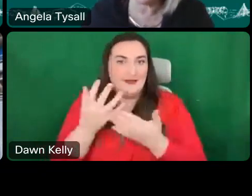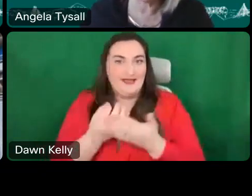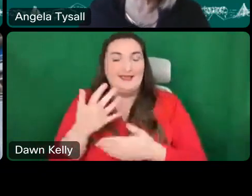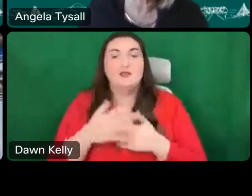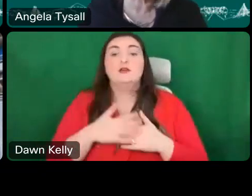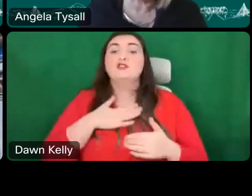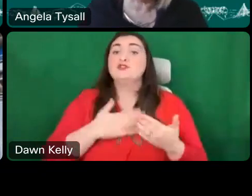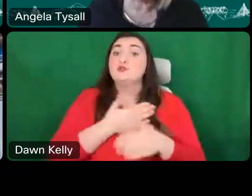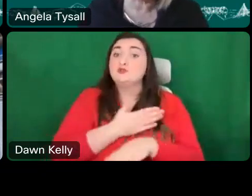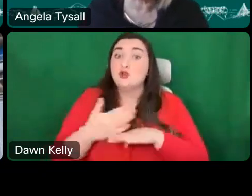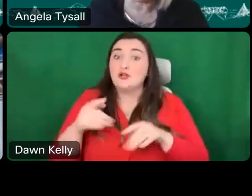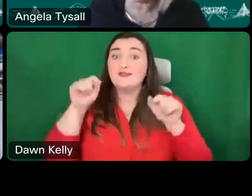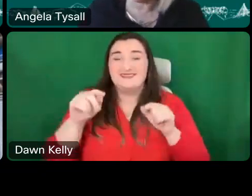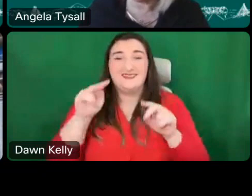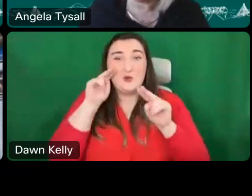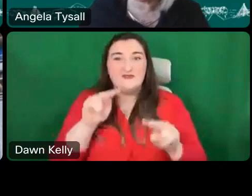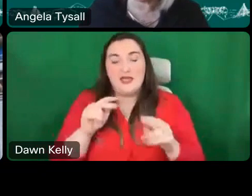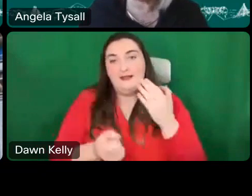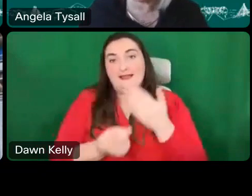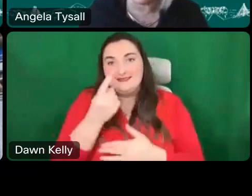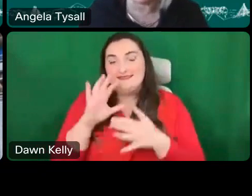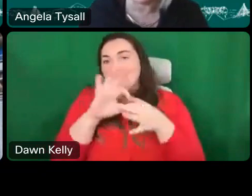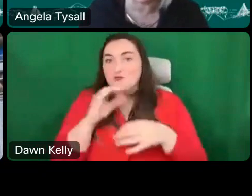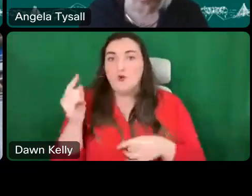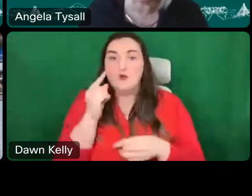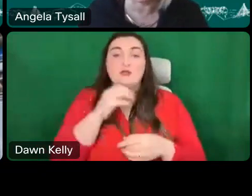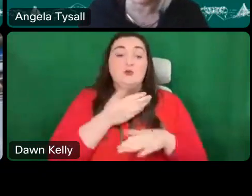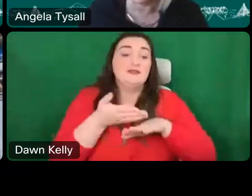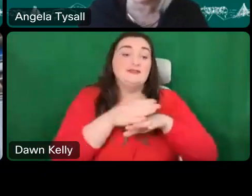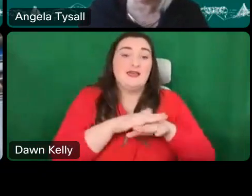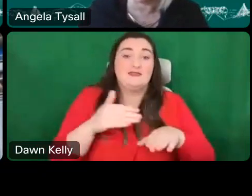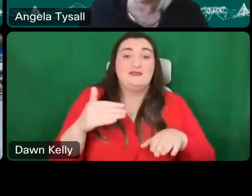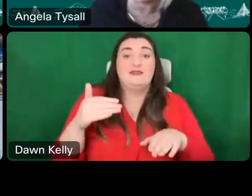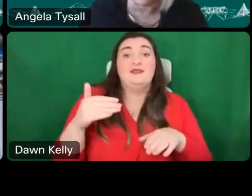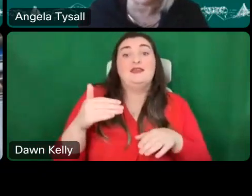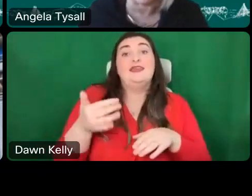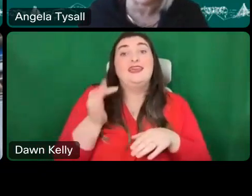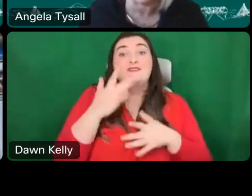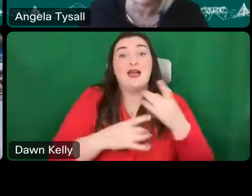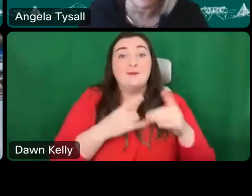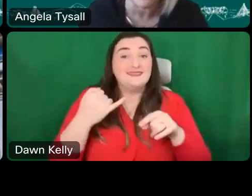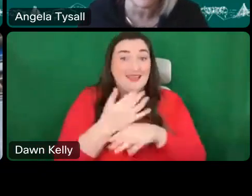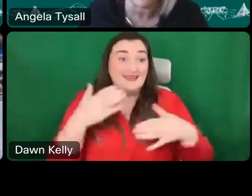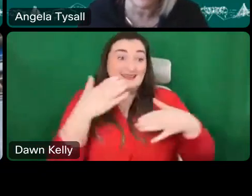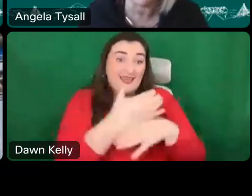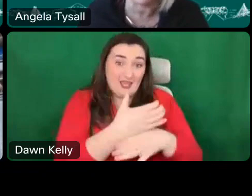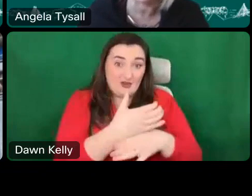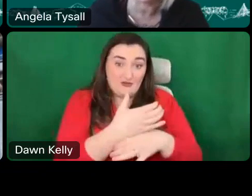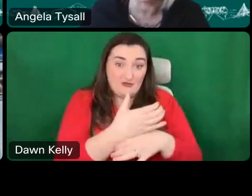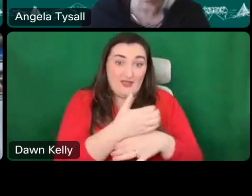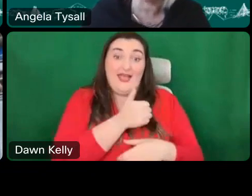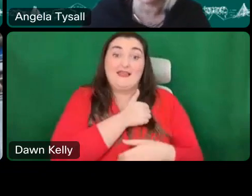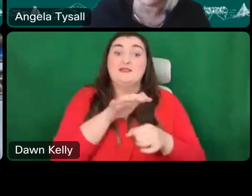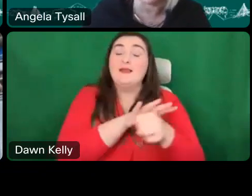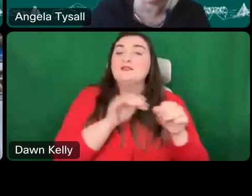with, this notifiable incident relates only to the death by suicide that occurs while being cared for in or at a place where health